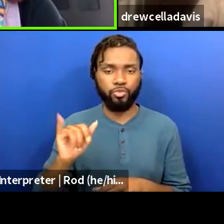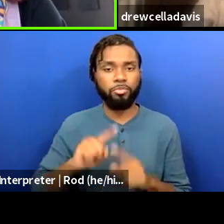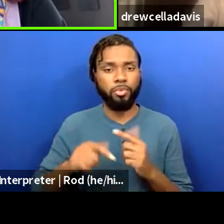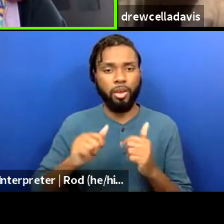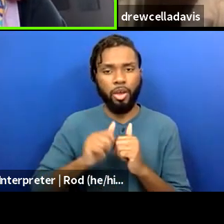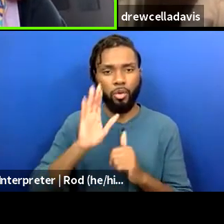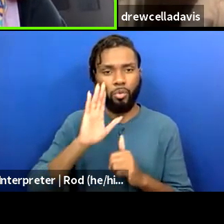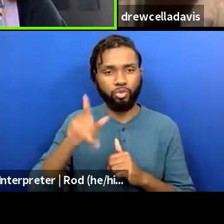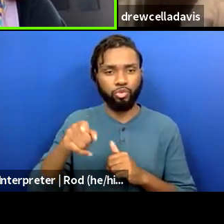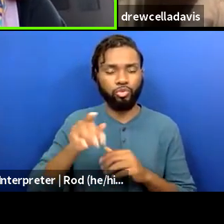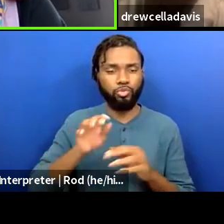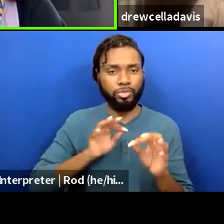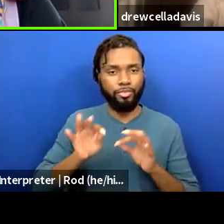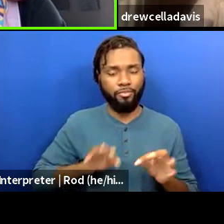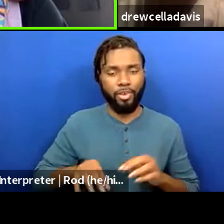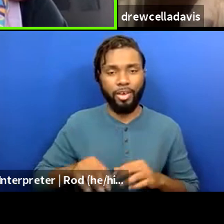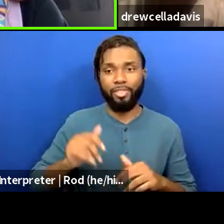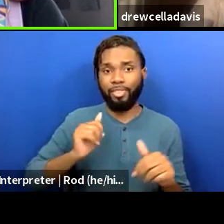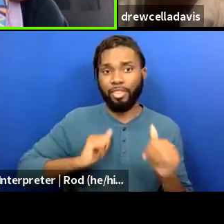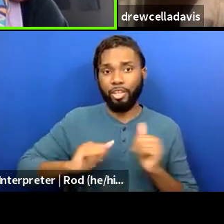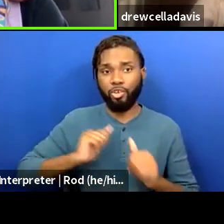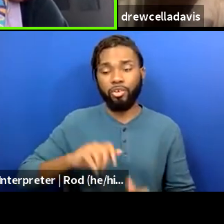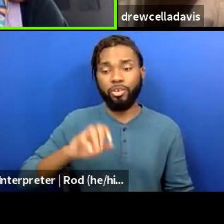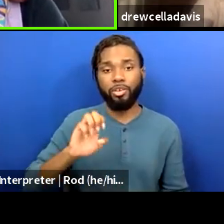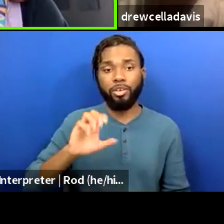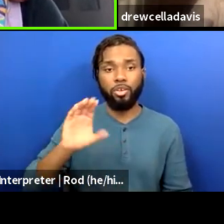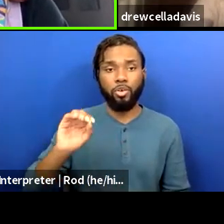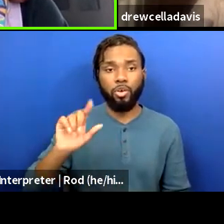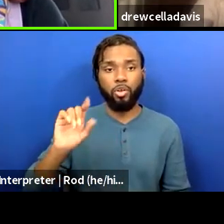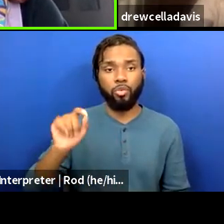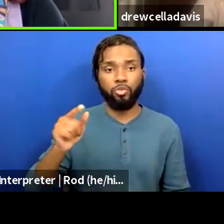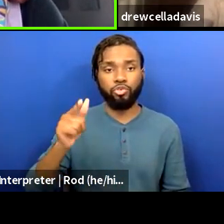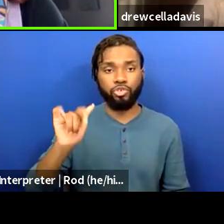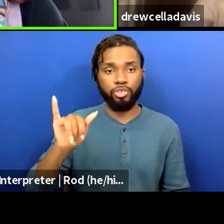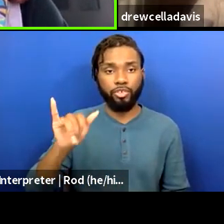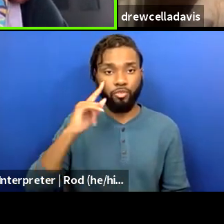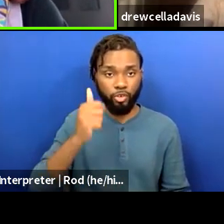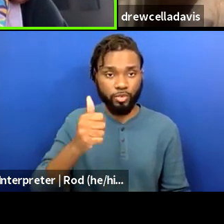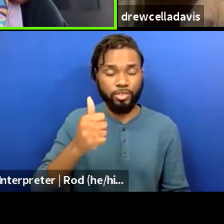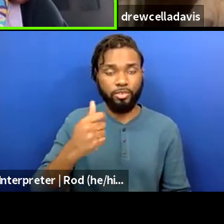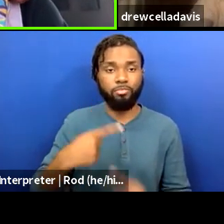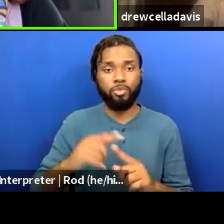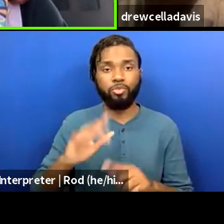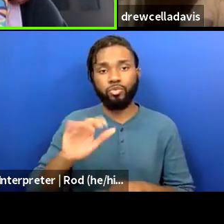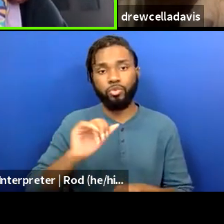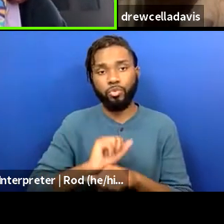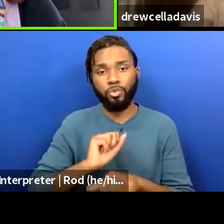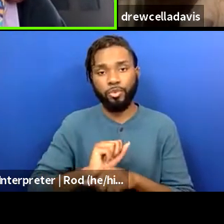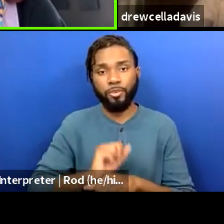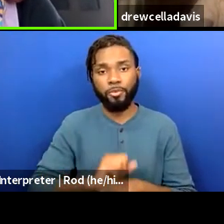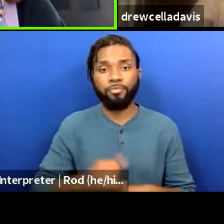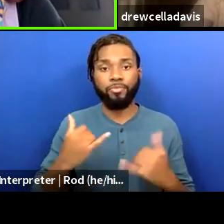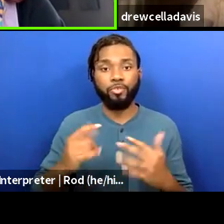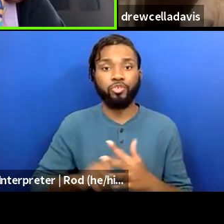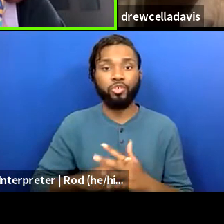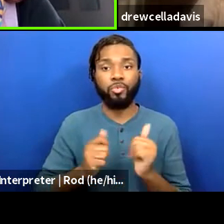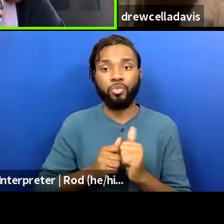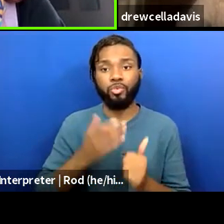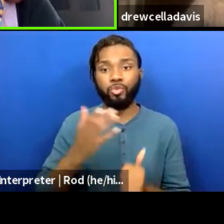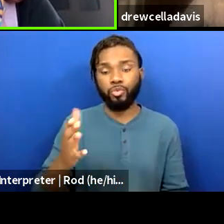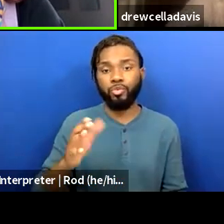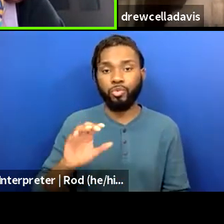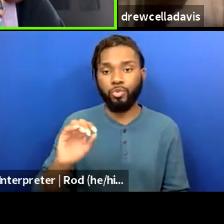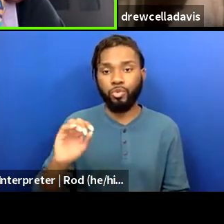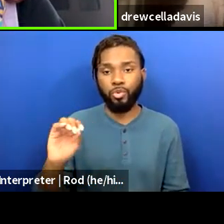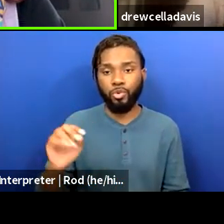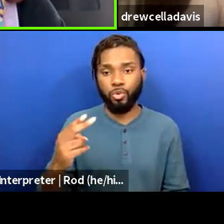theater ecology for yourself and for your work? And we will start with you, Oyeme.